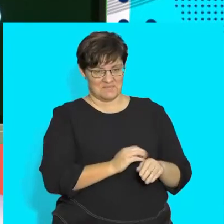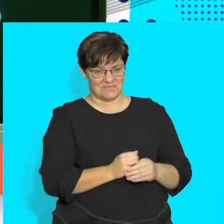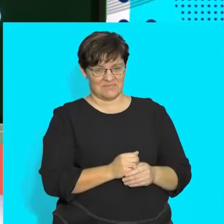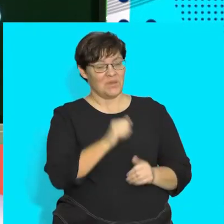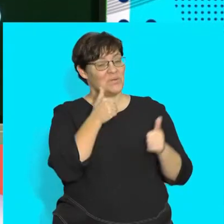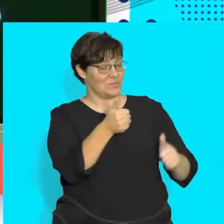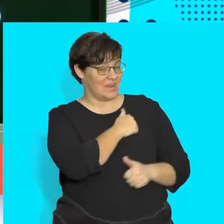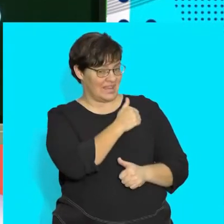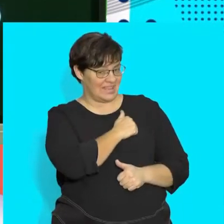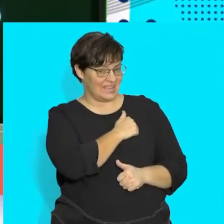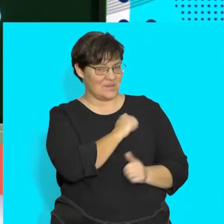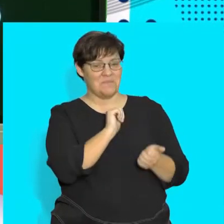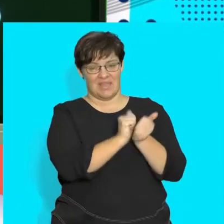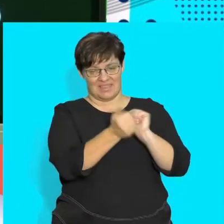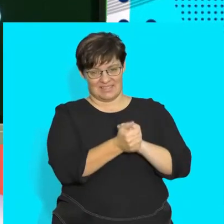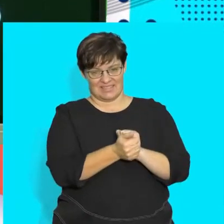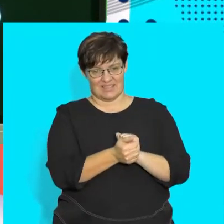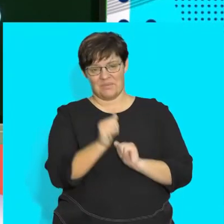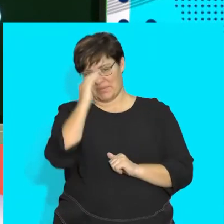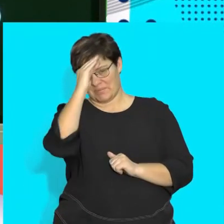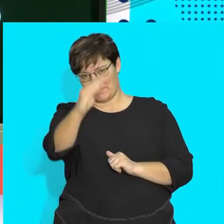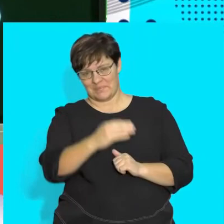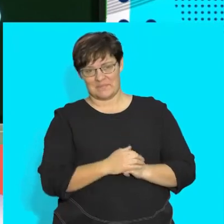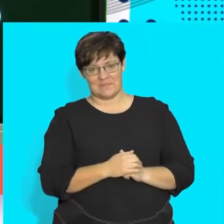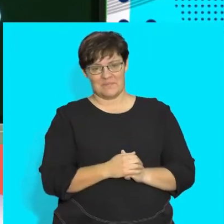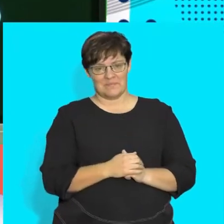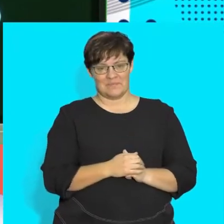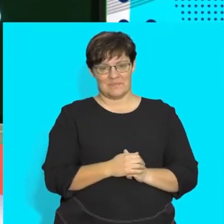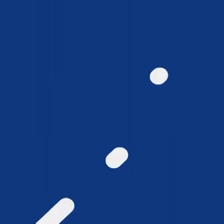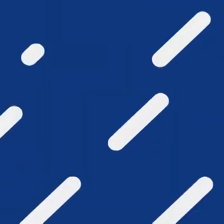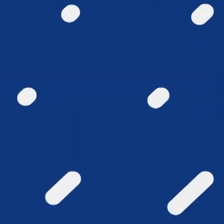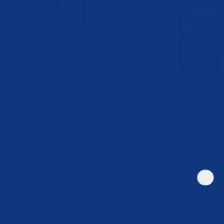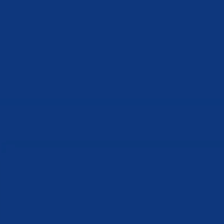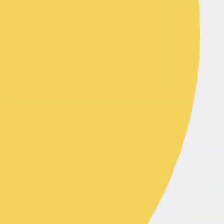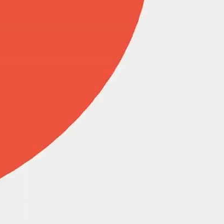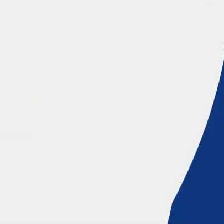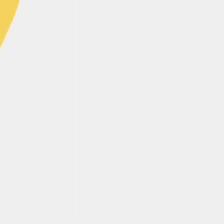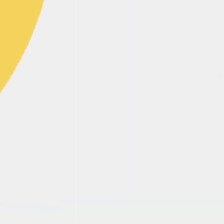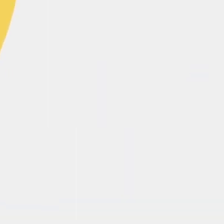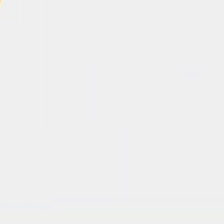next time. Good luck with your maths, and goodbye.